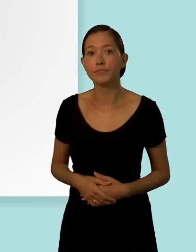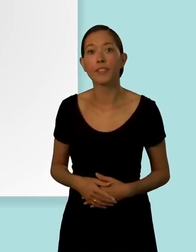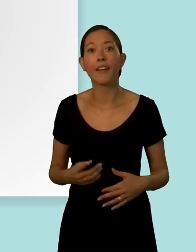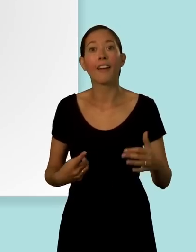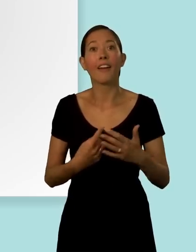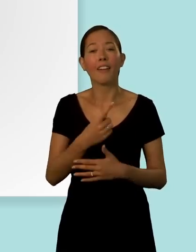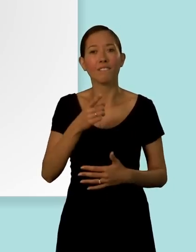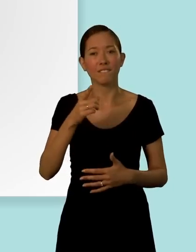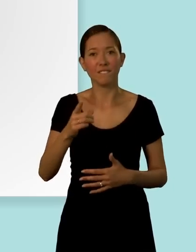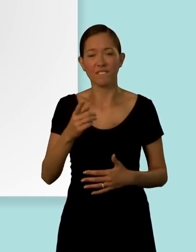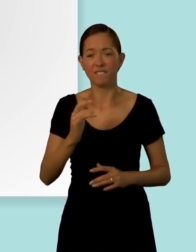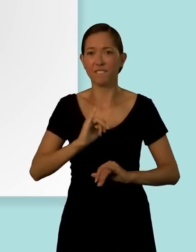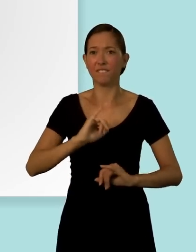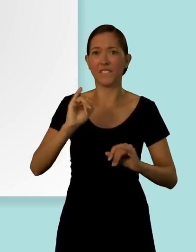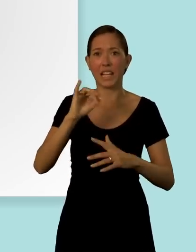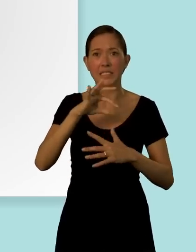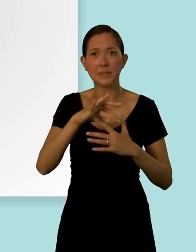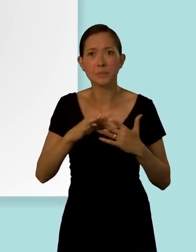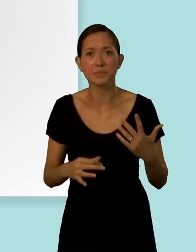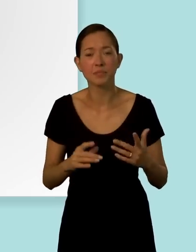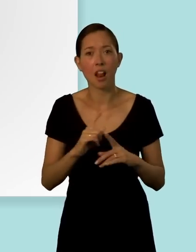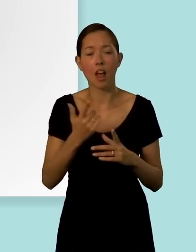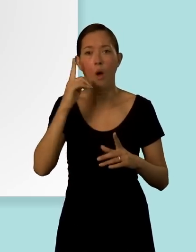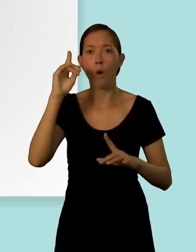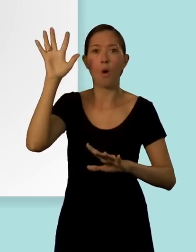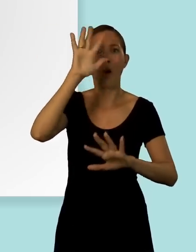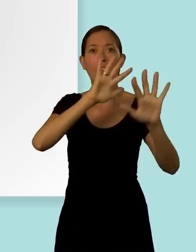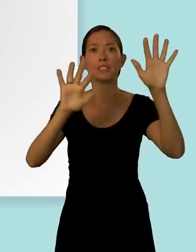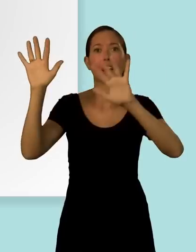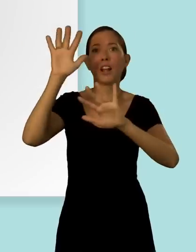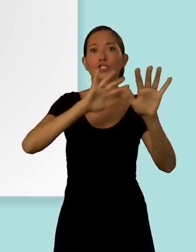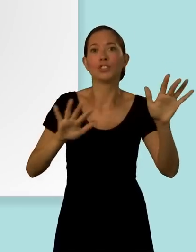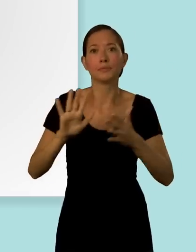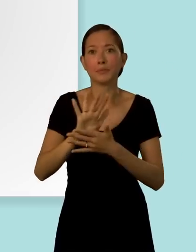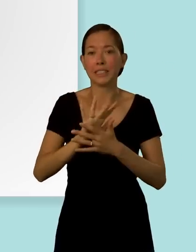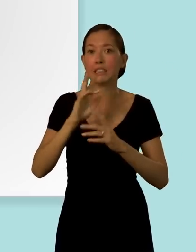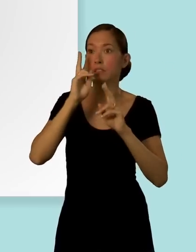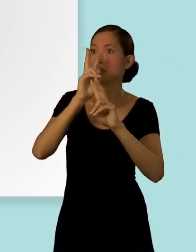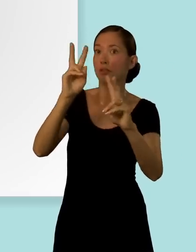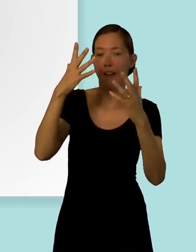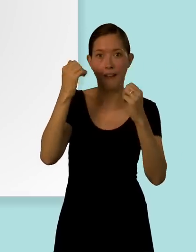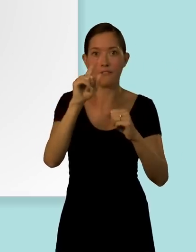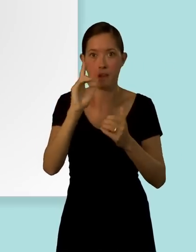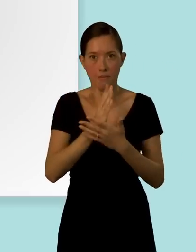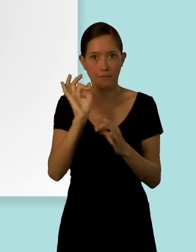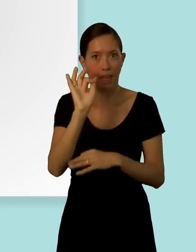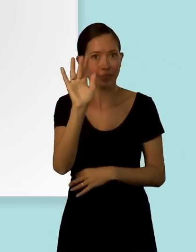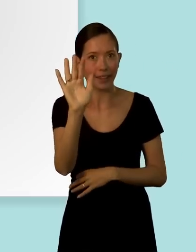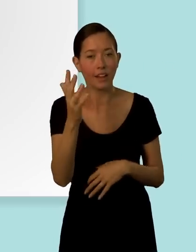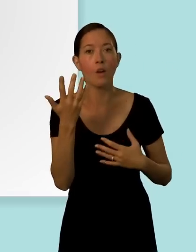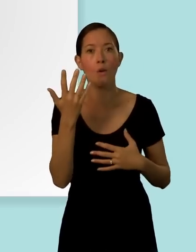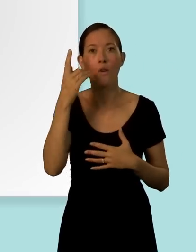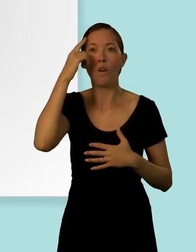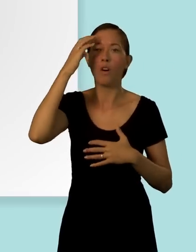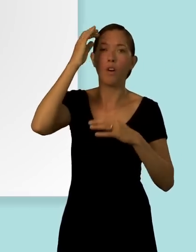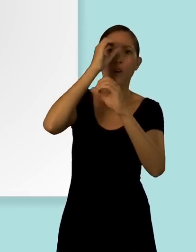If they are experiencing distressing symptoms such as hallucinations, which is where people see things that aren't there, or delusions,